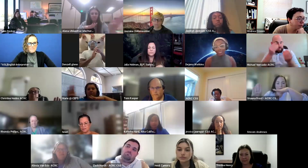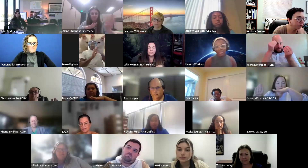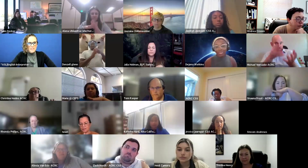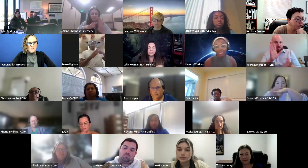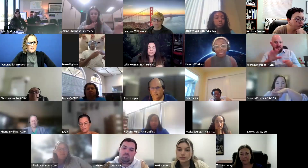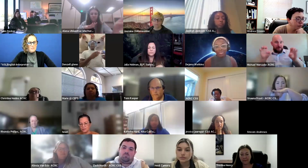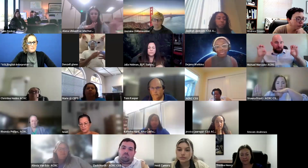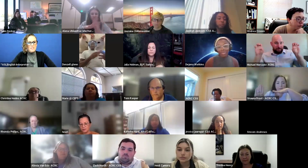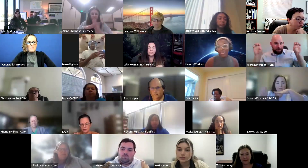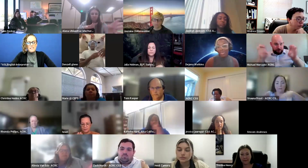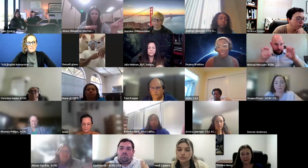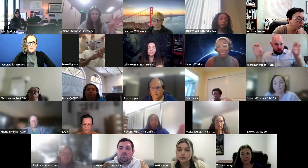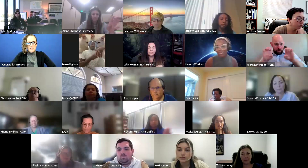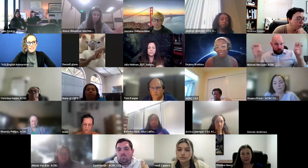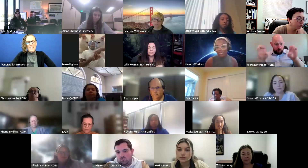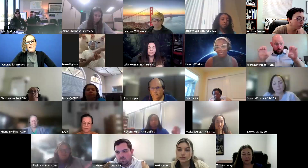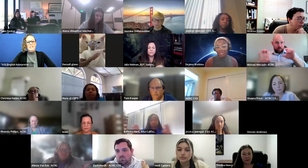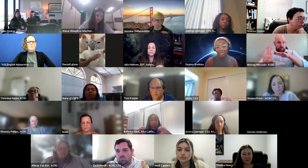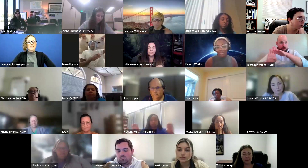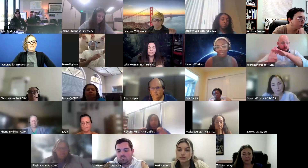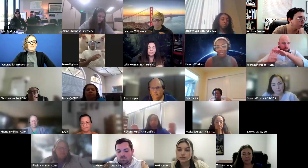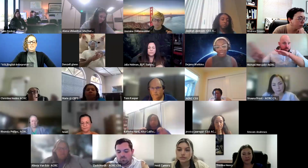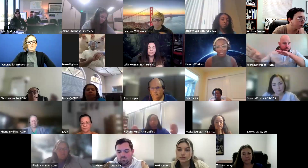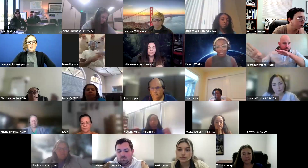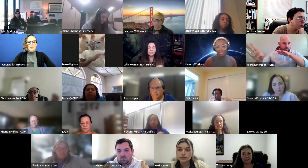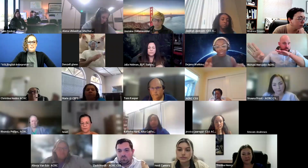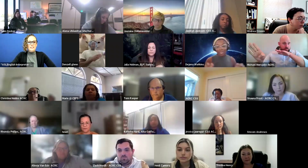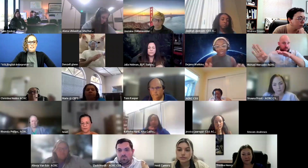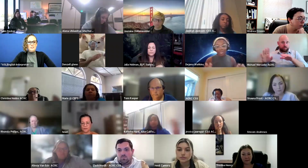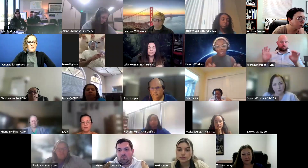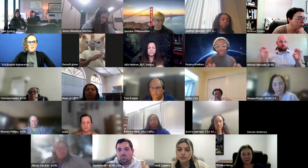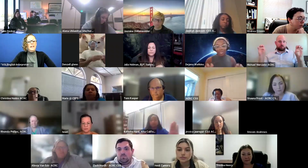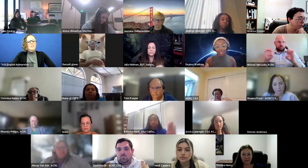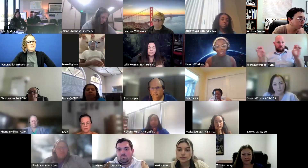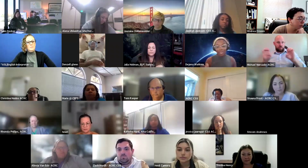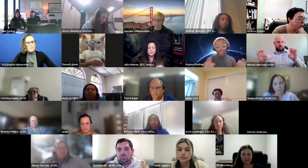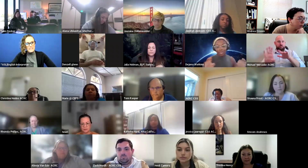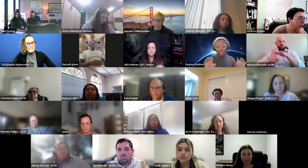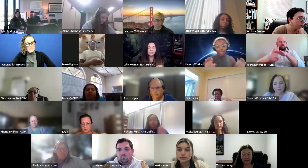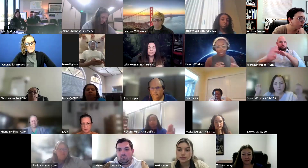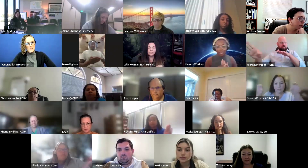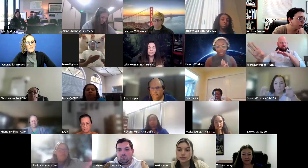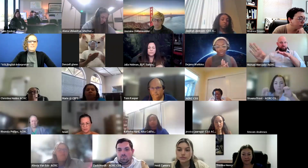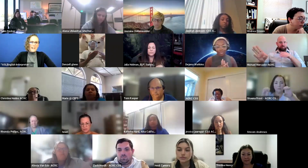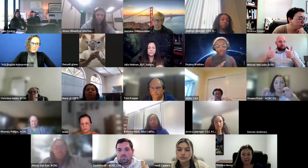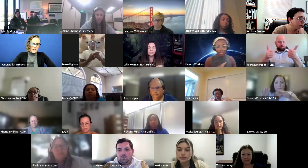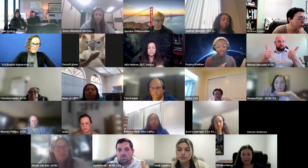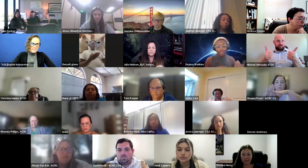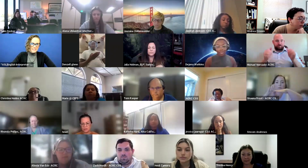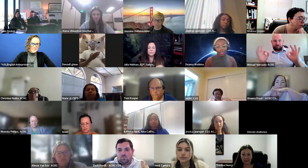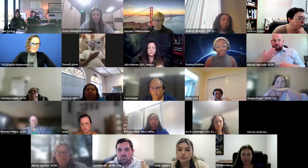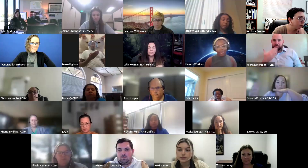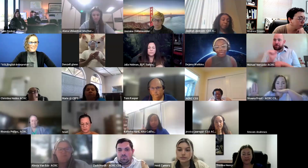evacuate. So if you were to come across information and you'd be signing this to your deaf or hard of hearing consumer, there's an emergency, we have to